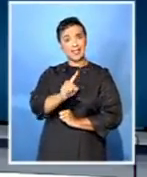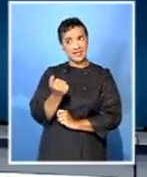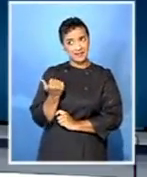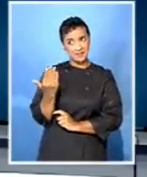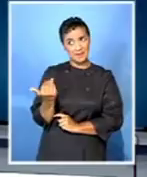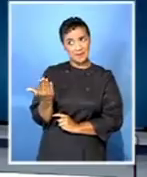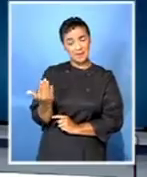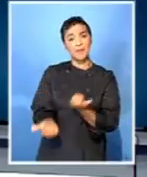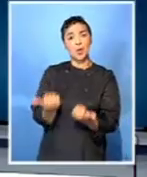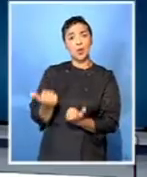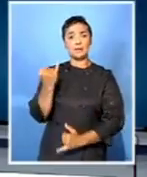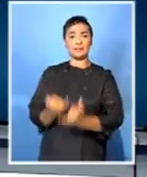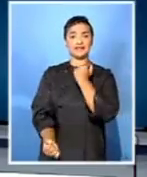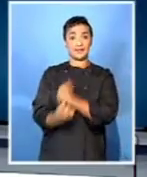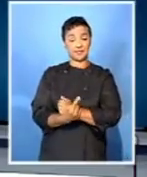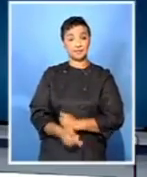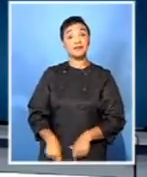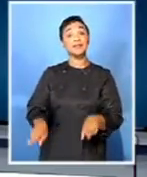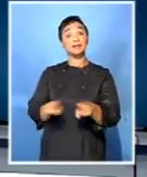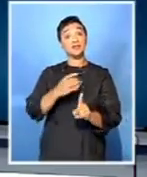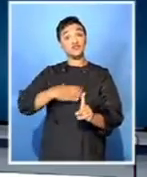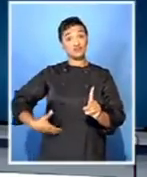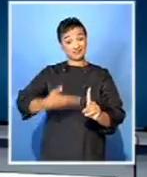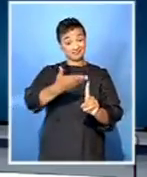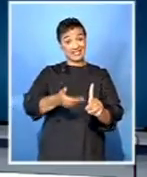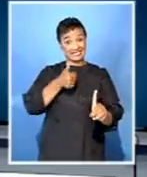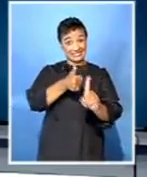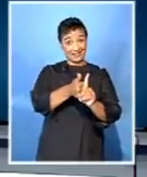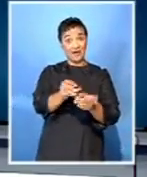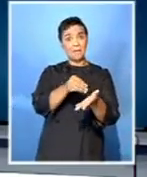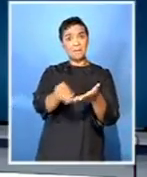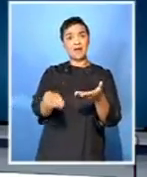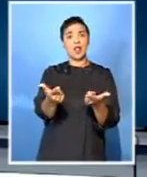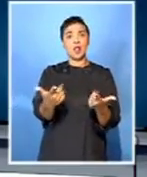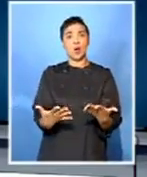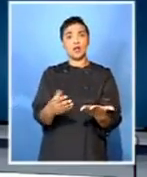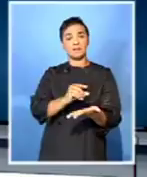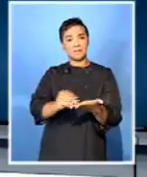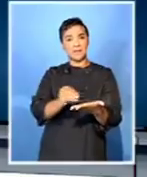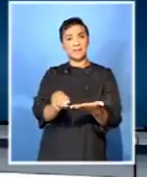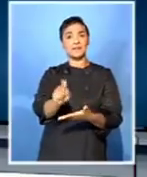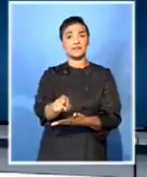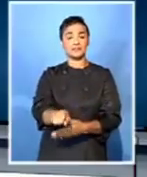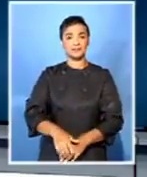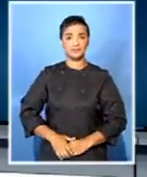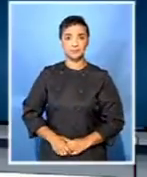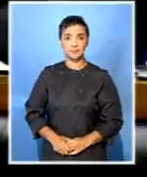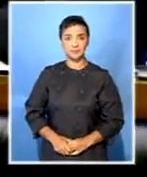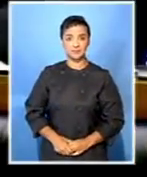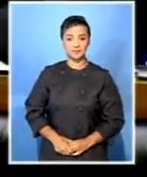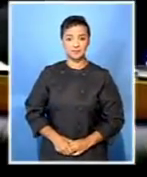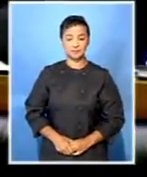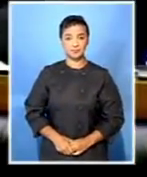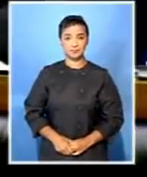litigation on this matter. The judgment also holds President Zuma personally liable for the legal costs.